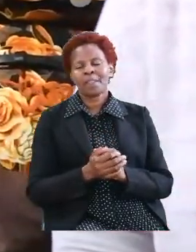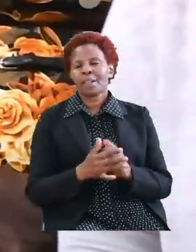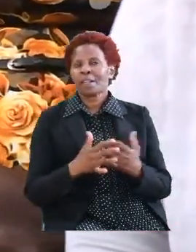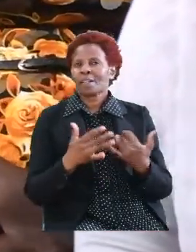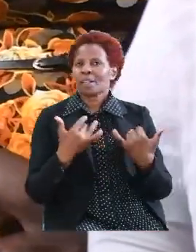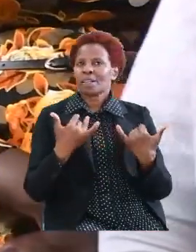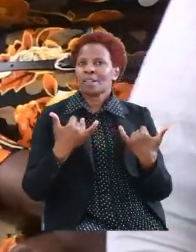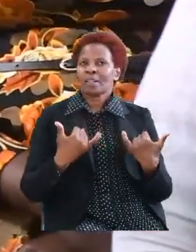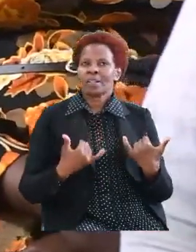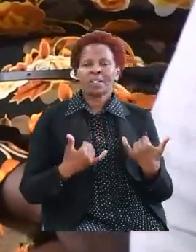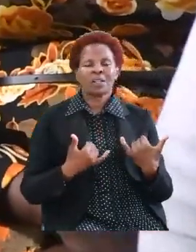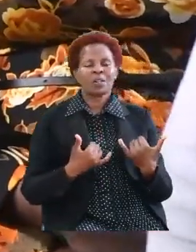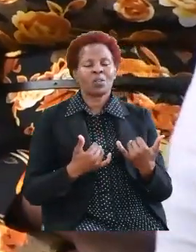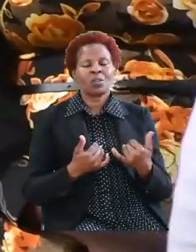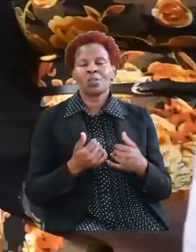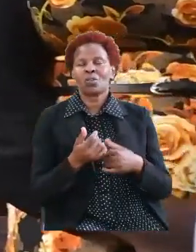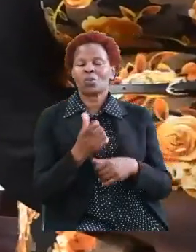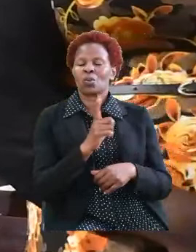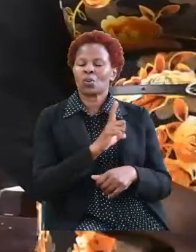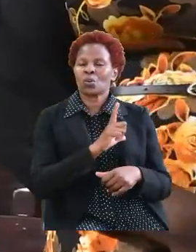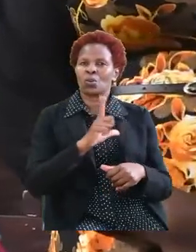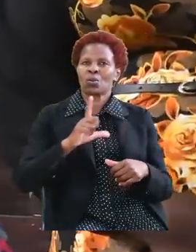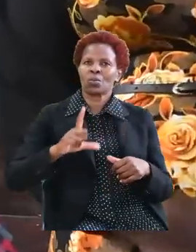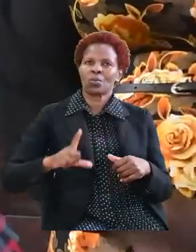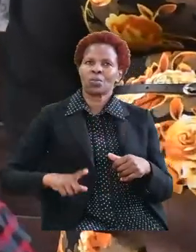sasa Yesu, sasa,